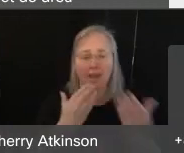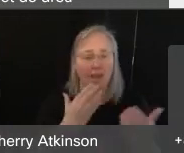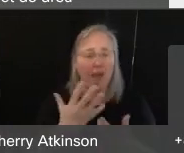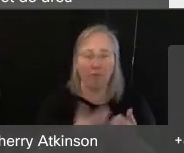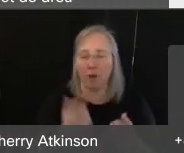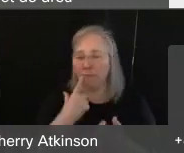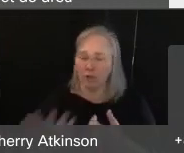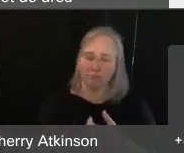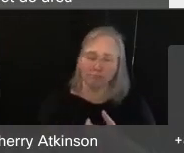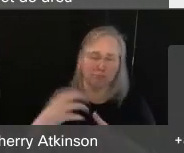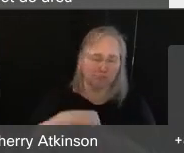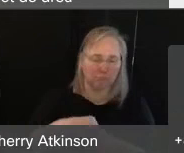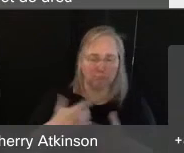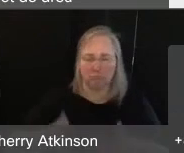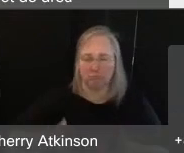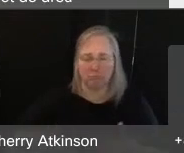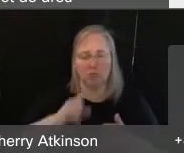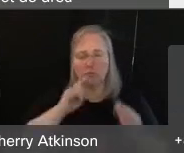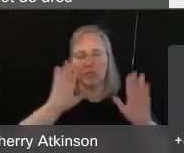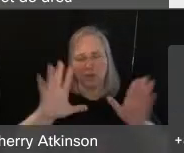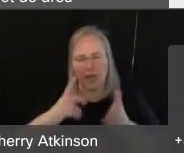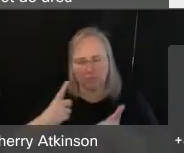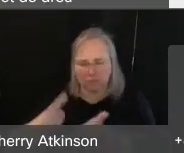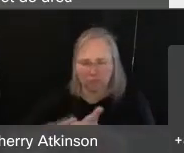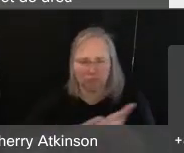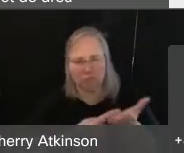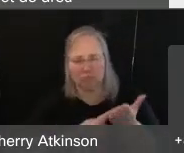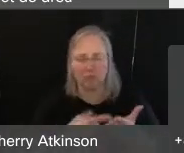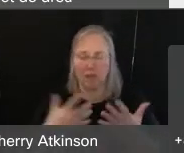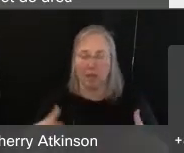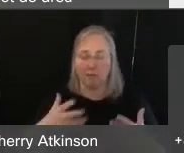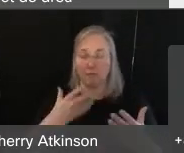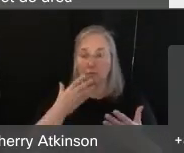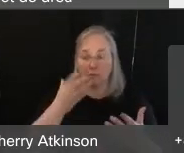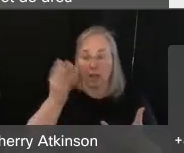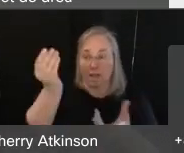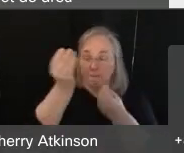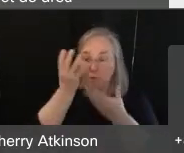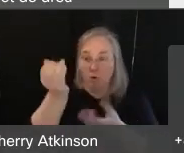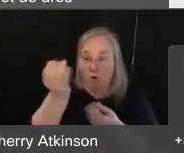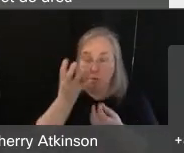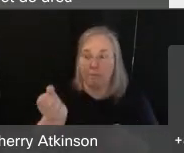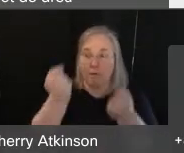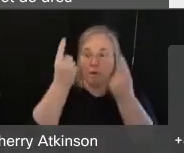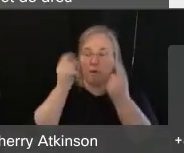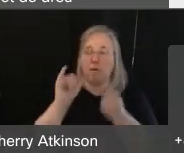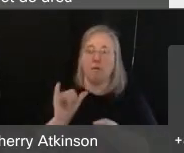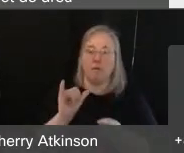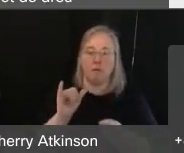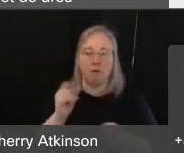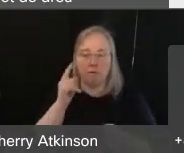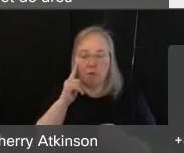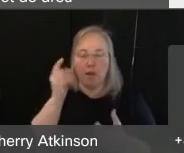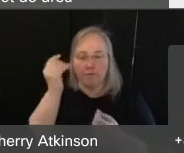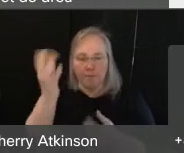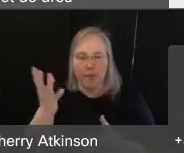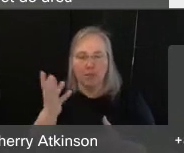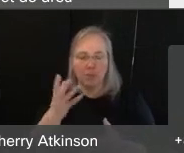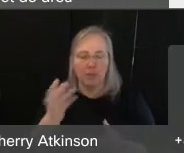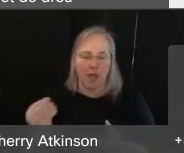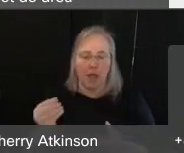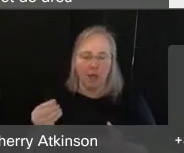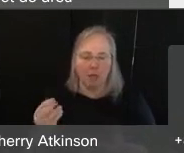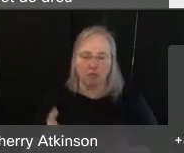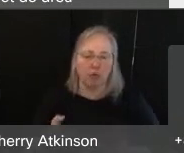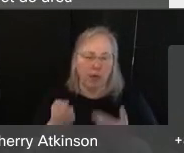really great dialogue, a lot of informative and insight for information and recommendation, very thoughtful put into